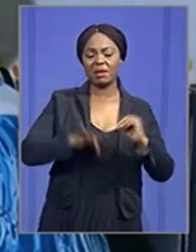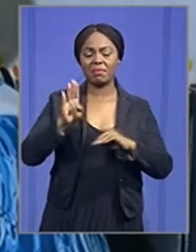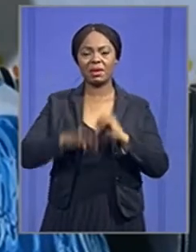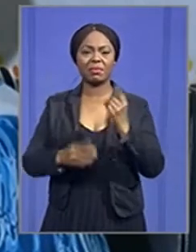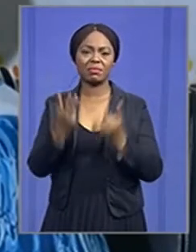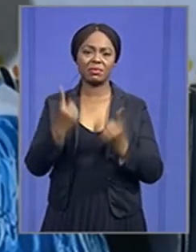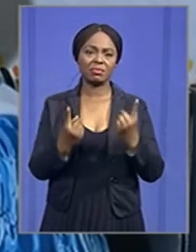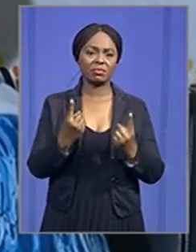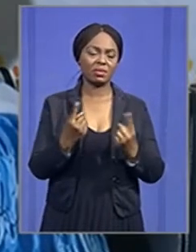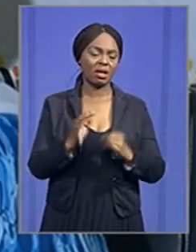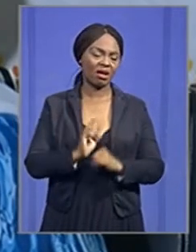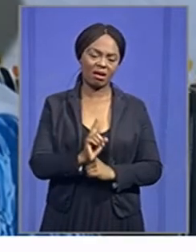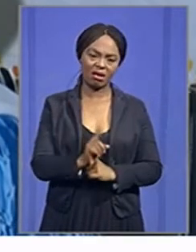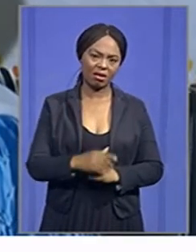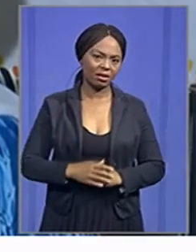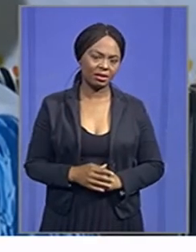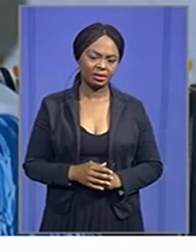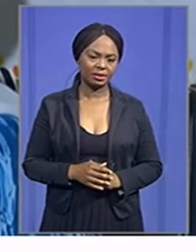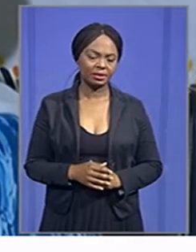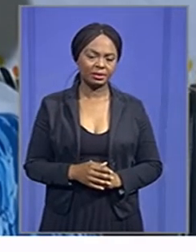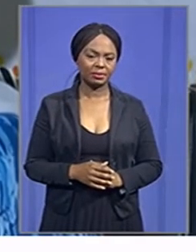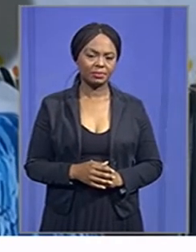not responsible for any